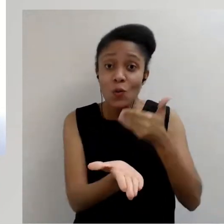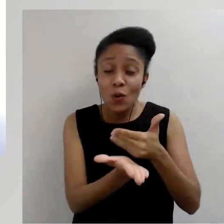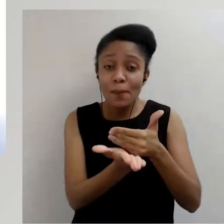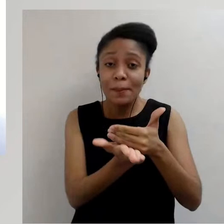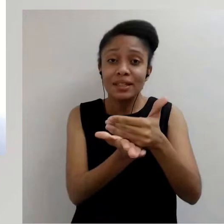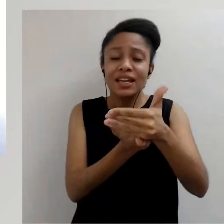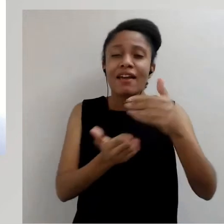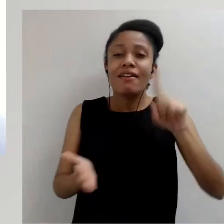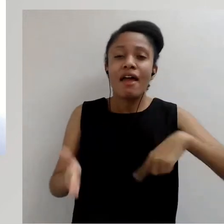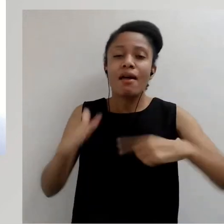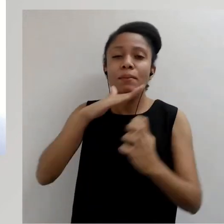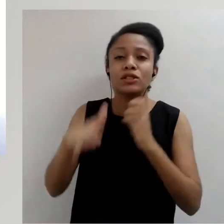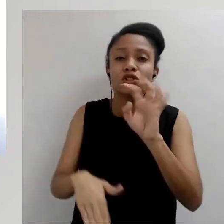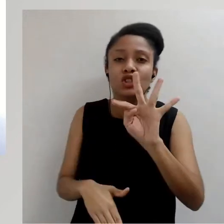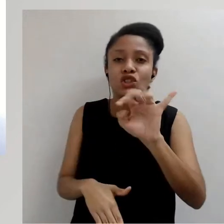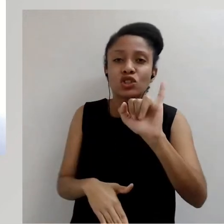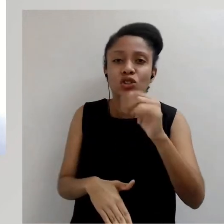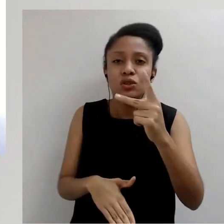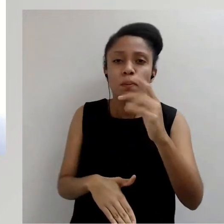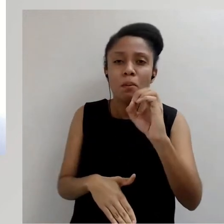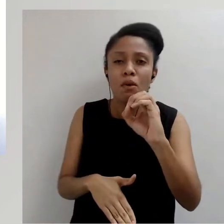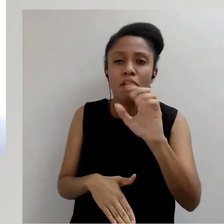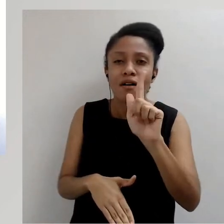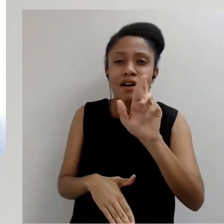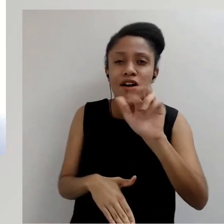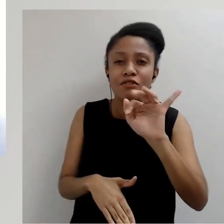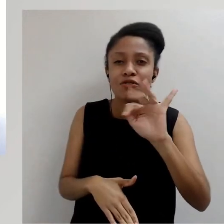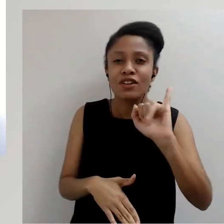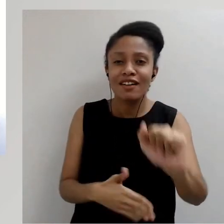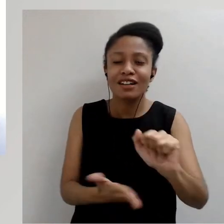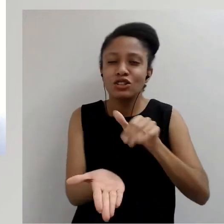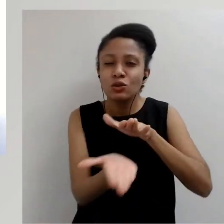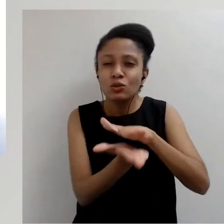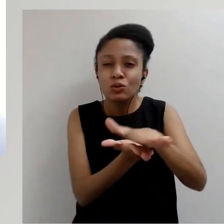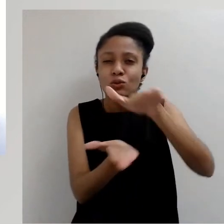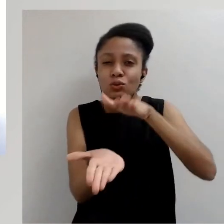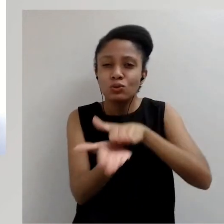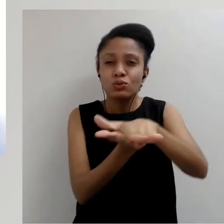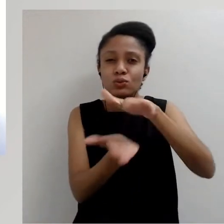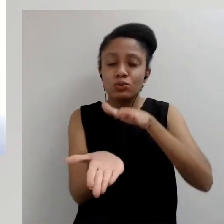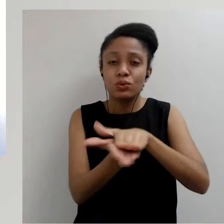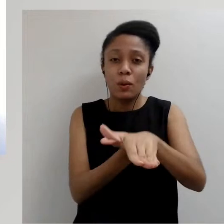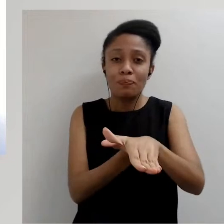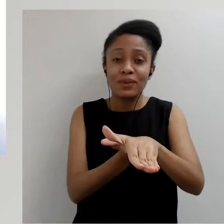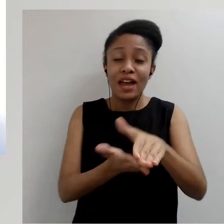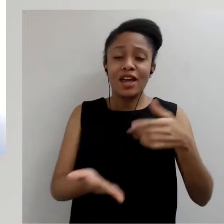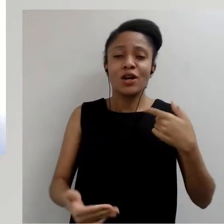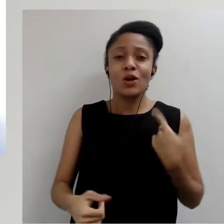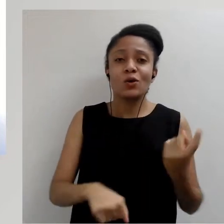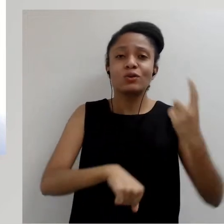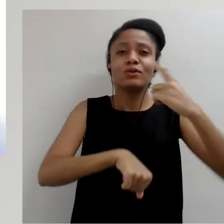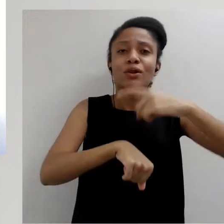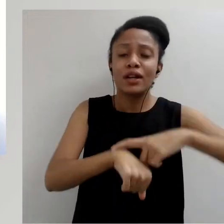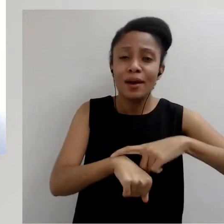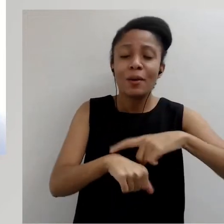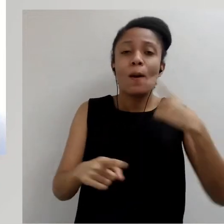I started this work. But before talking about this, I would like to say that I'm